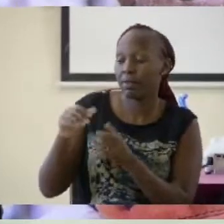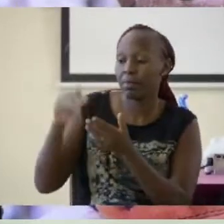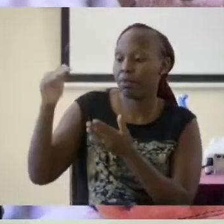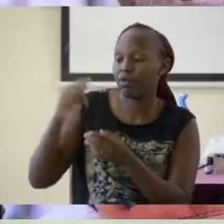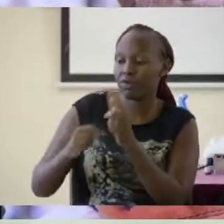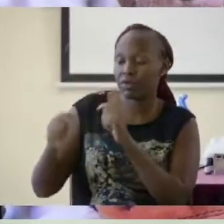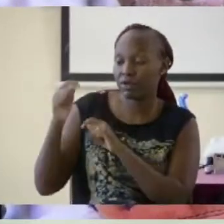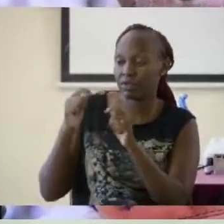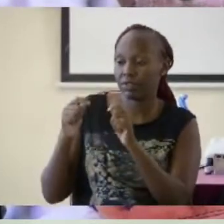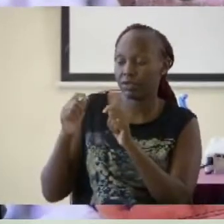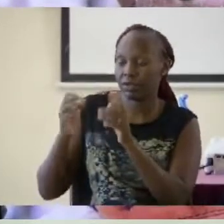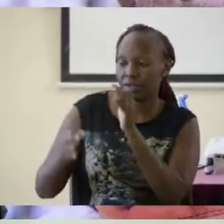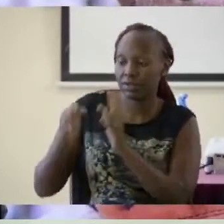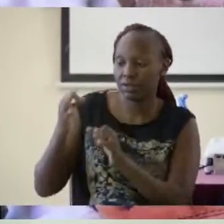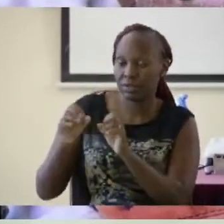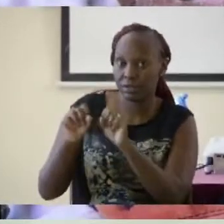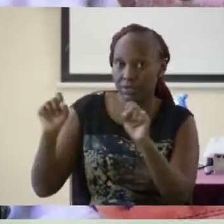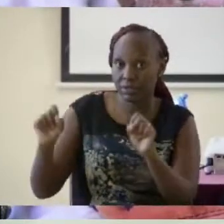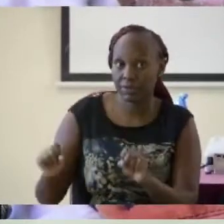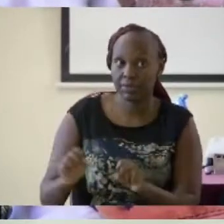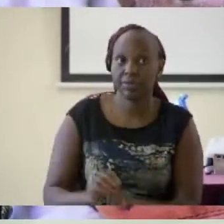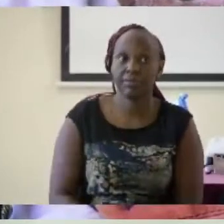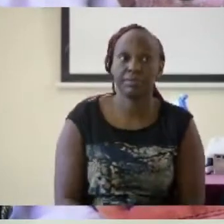traditional justice systems.